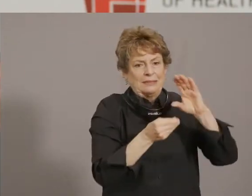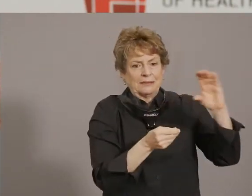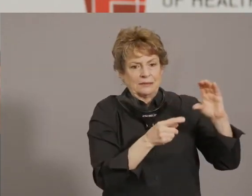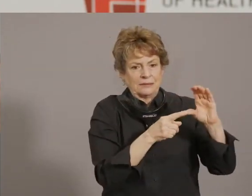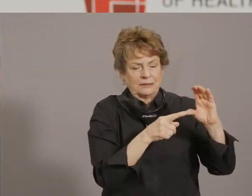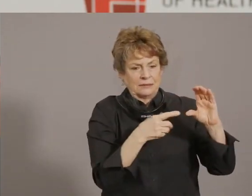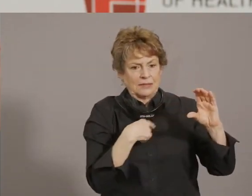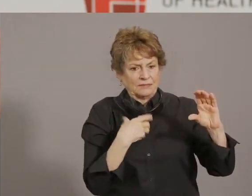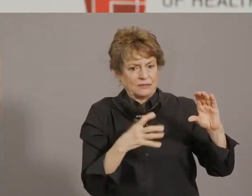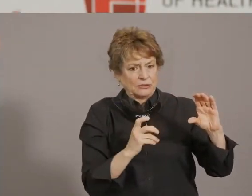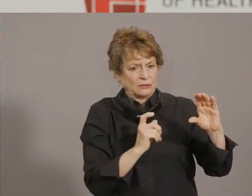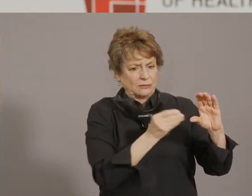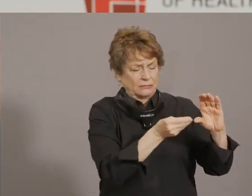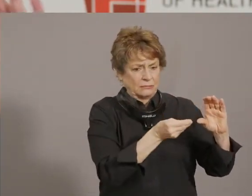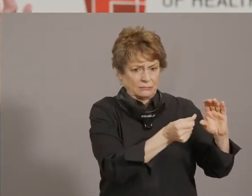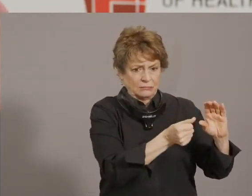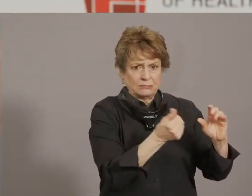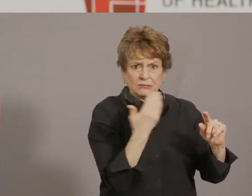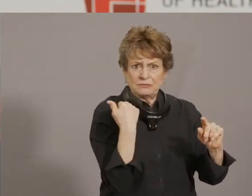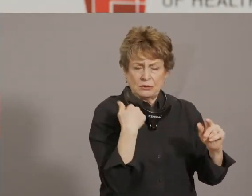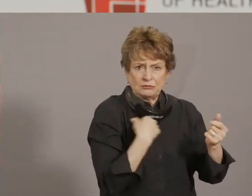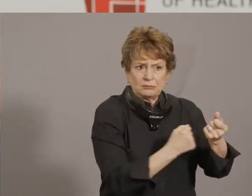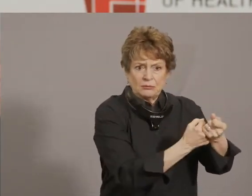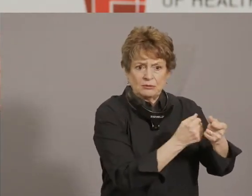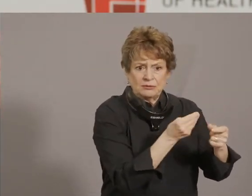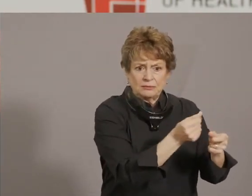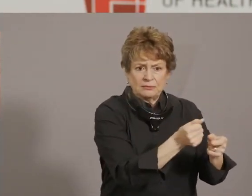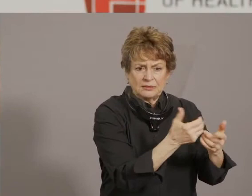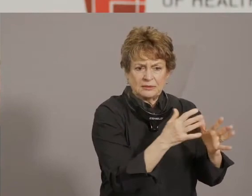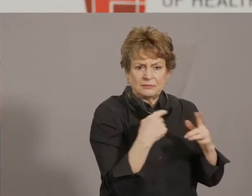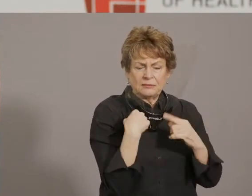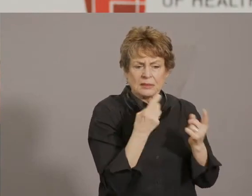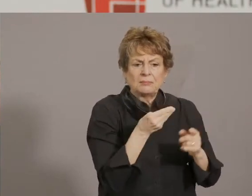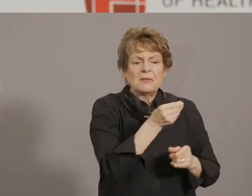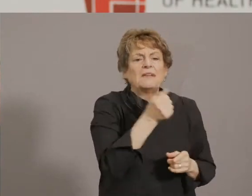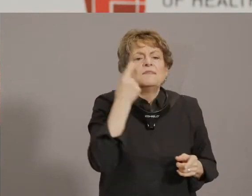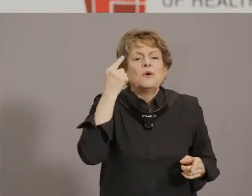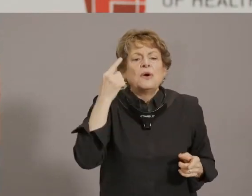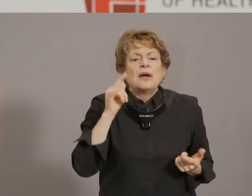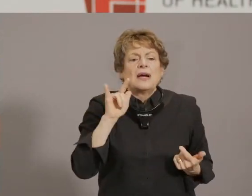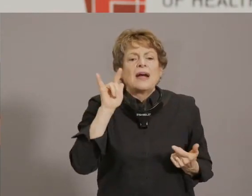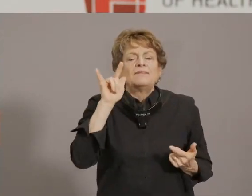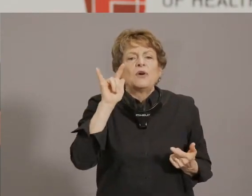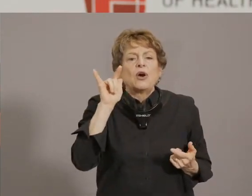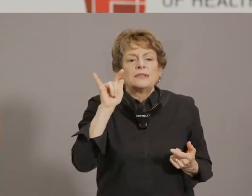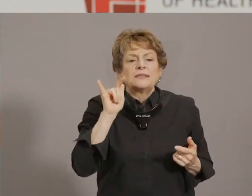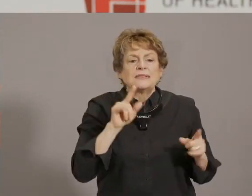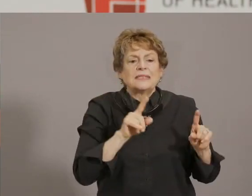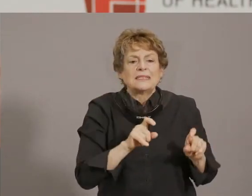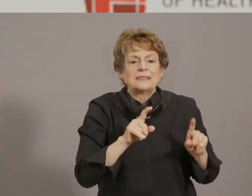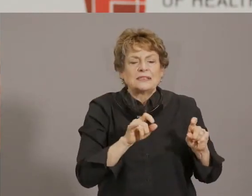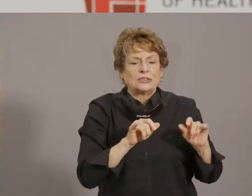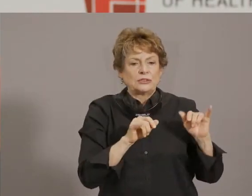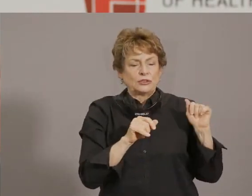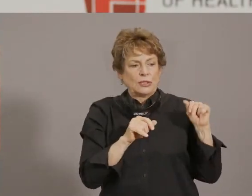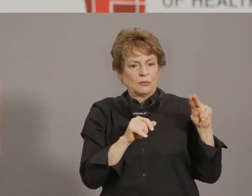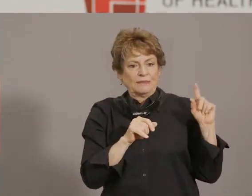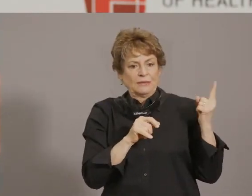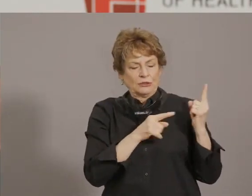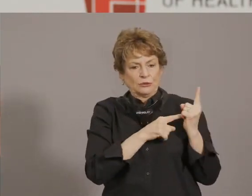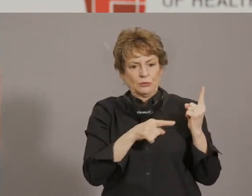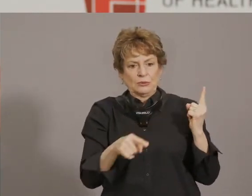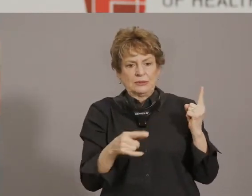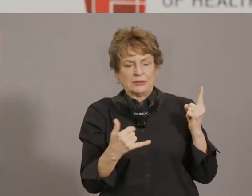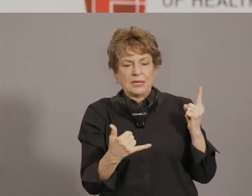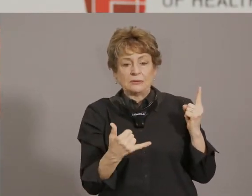and we've been trying, I know we've been paying for like the airport testing since January 1st and those types of activities, but this